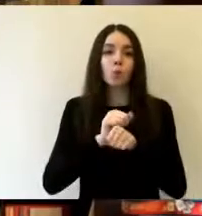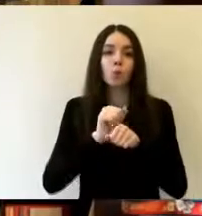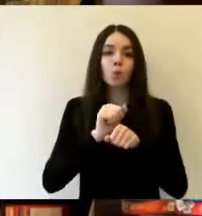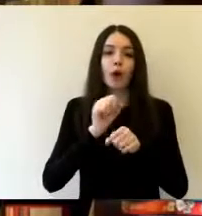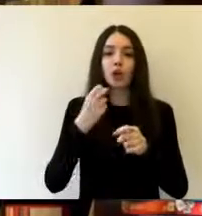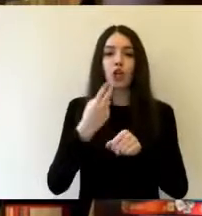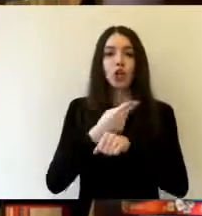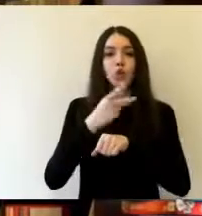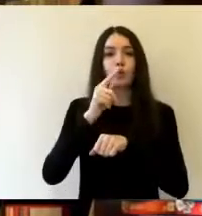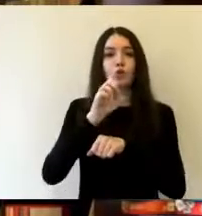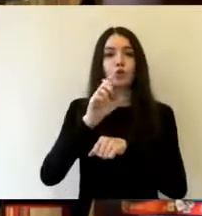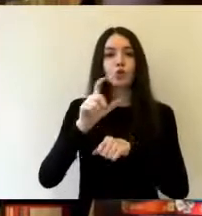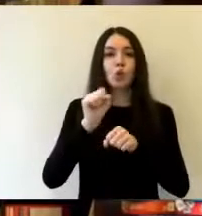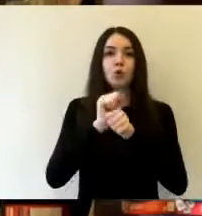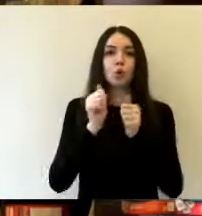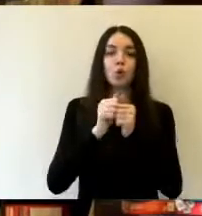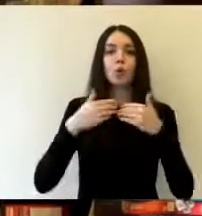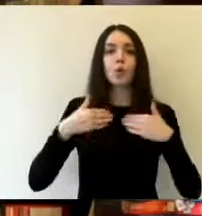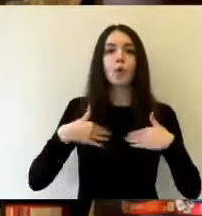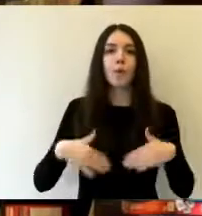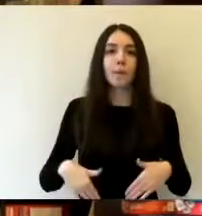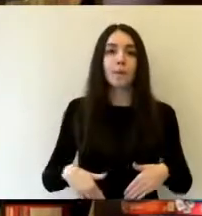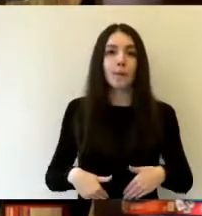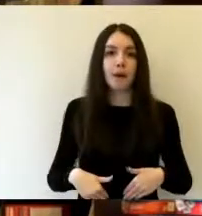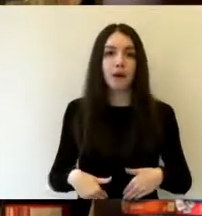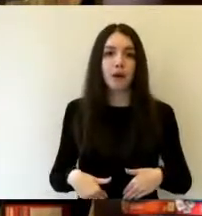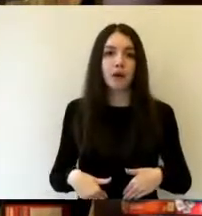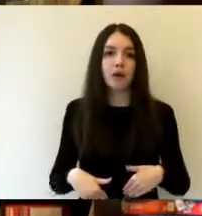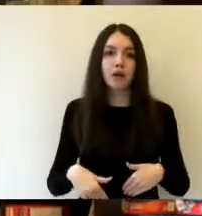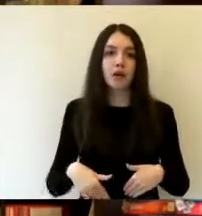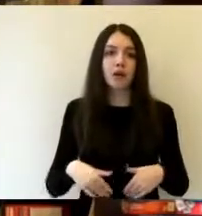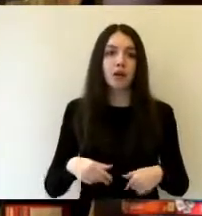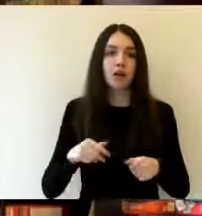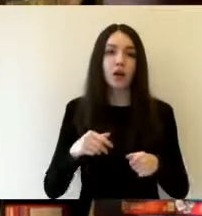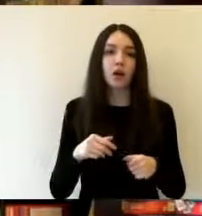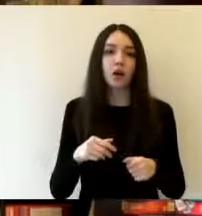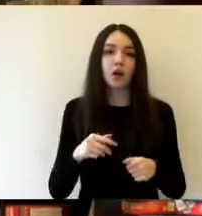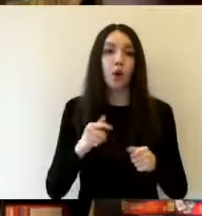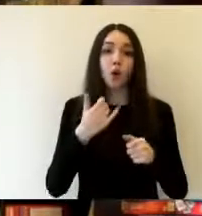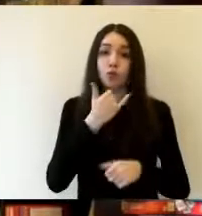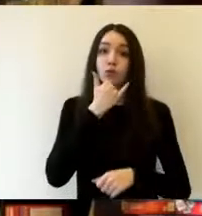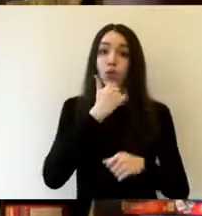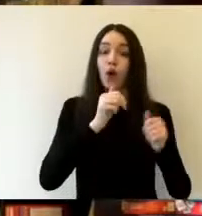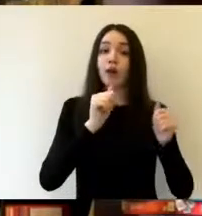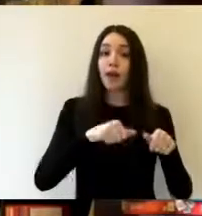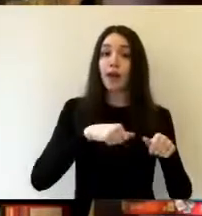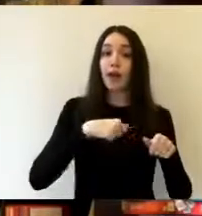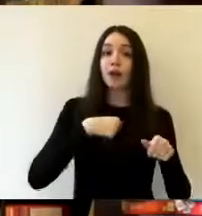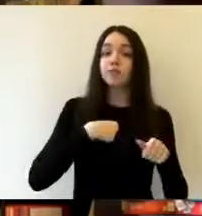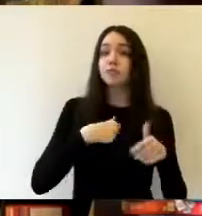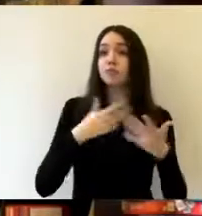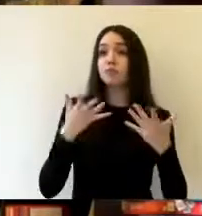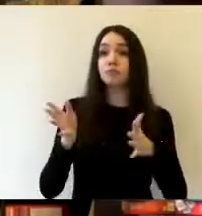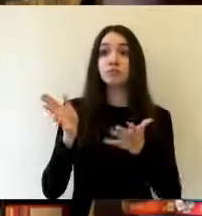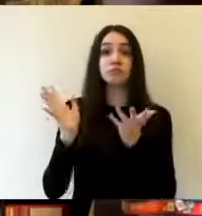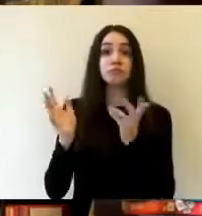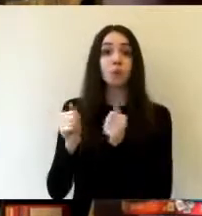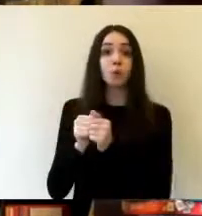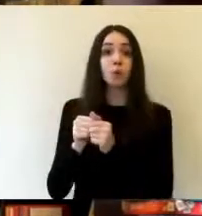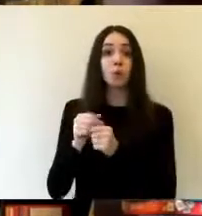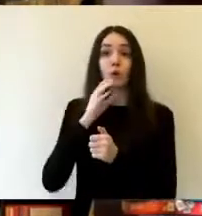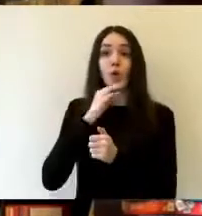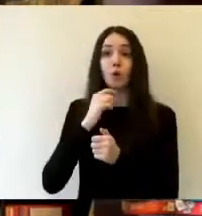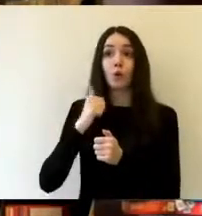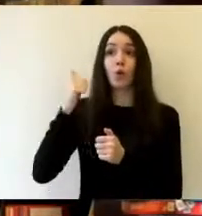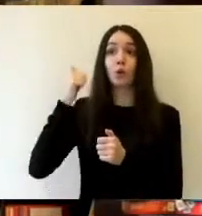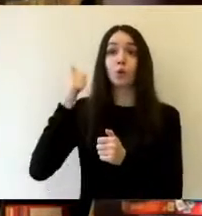in a way that there are ways to do it basically wrong. And I've talked to other older stone carvers, and some of them have flat out said, oh, I was